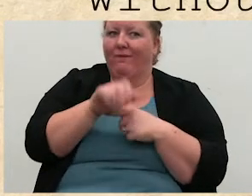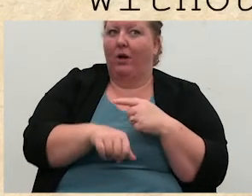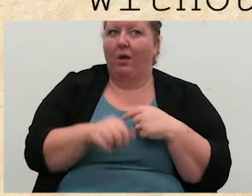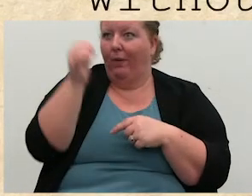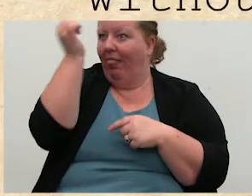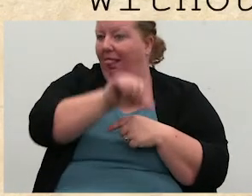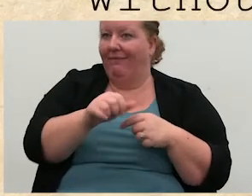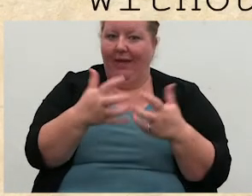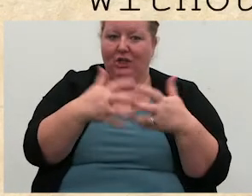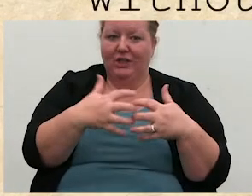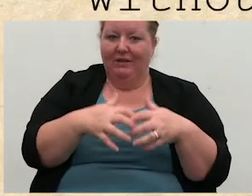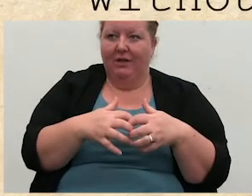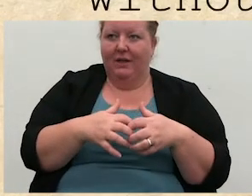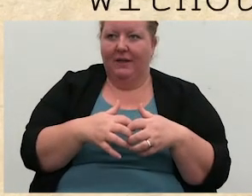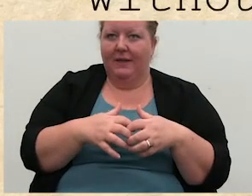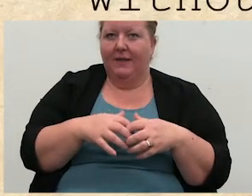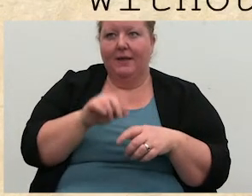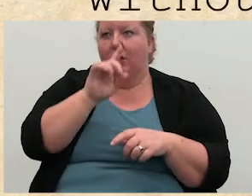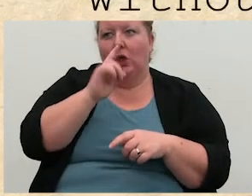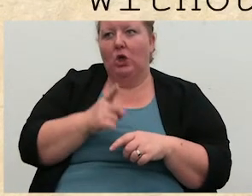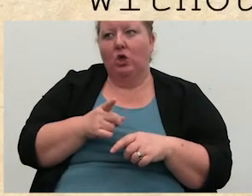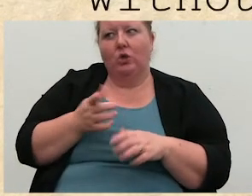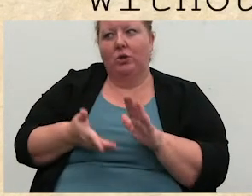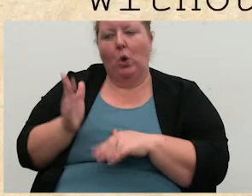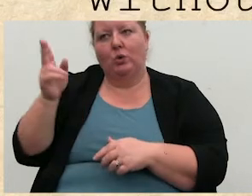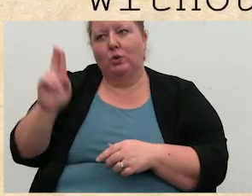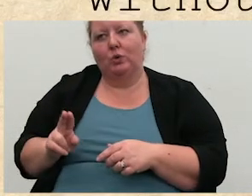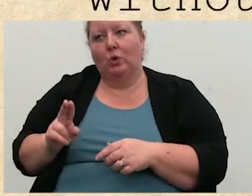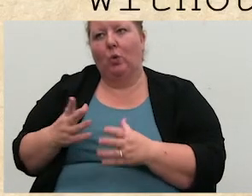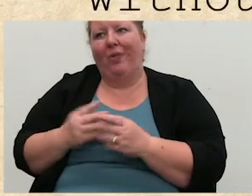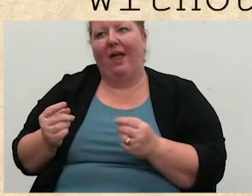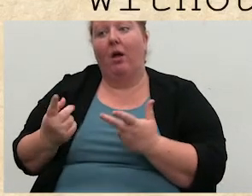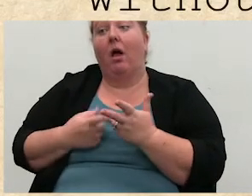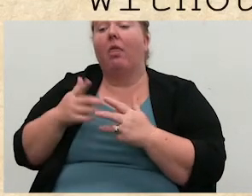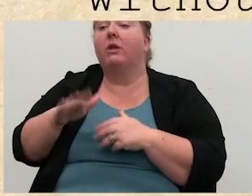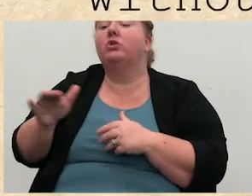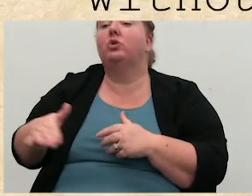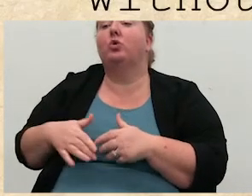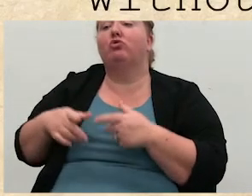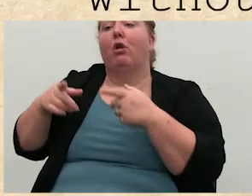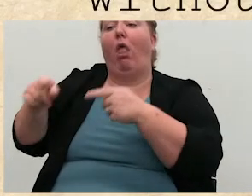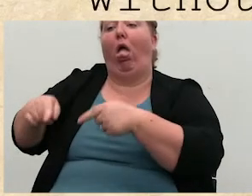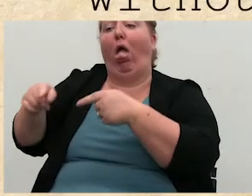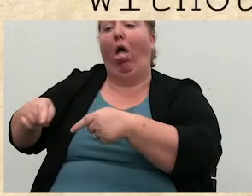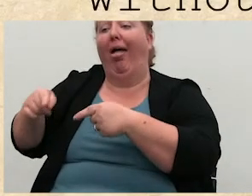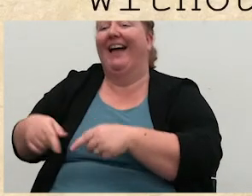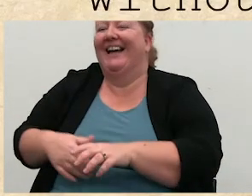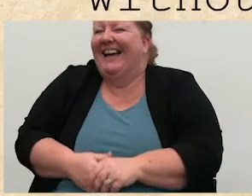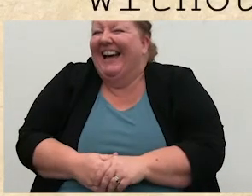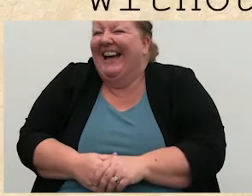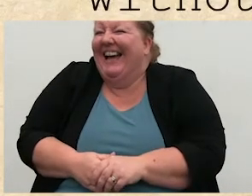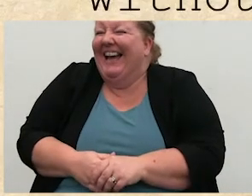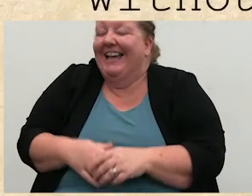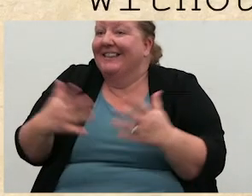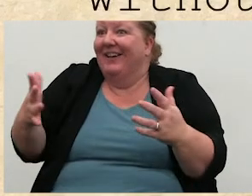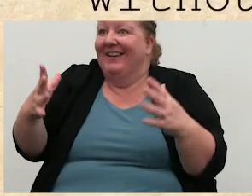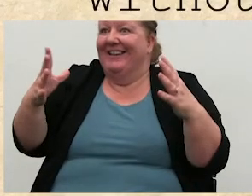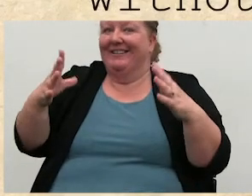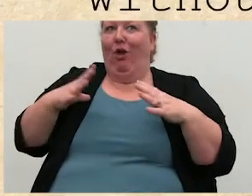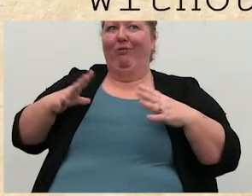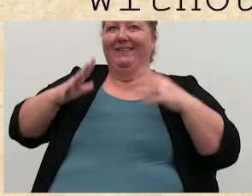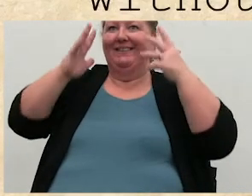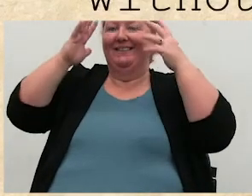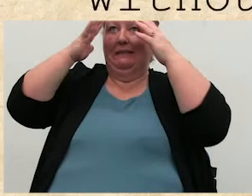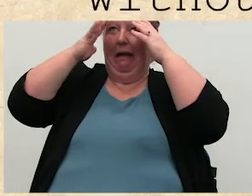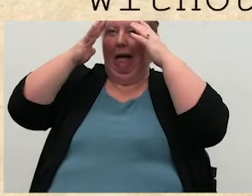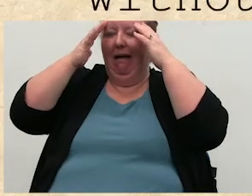engineering, one could not send a creature to school without the other children making excessive fun of it. So he's already worrying about